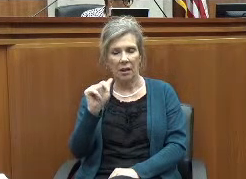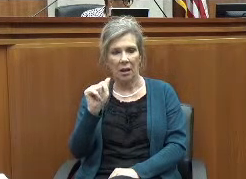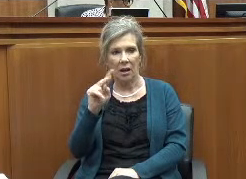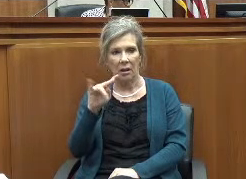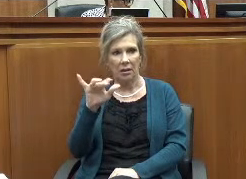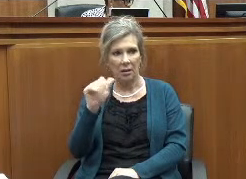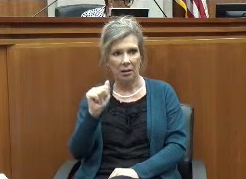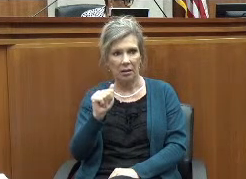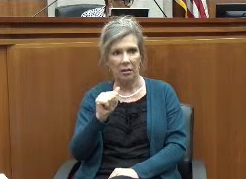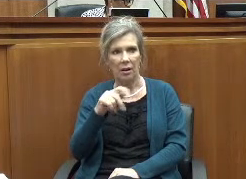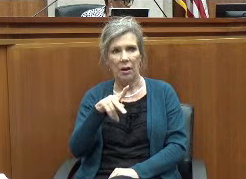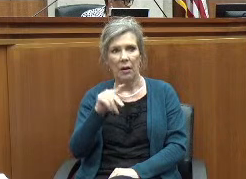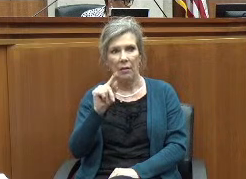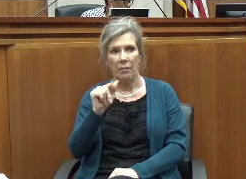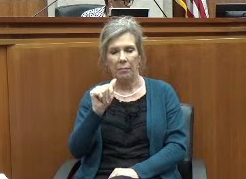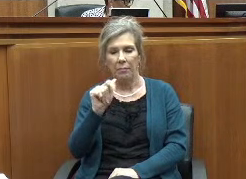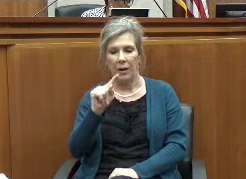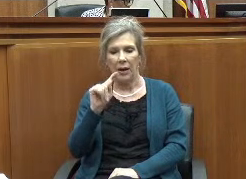Patty Gregoire,